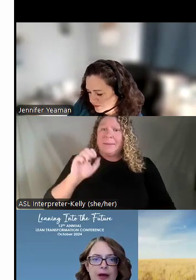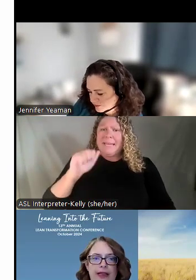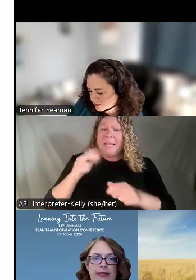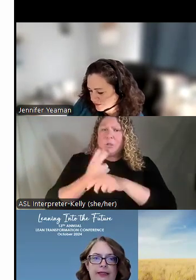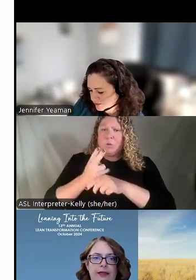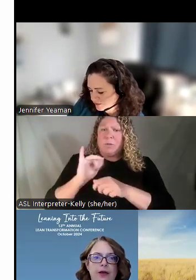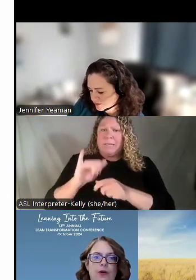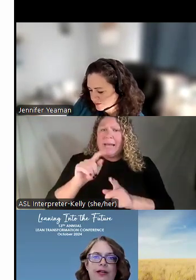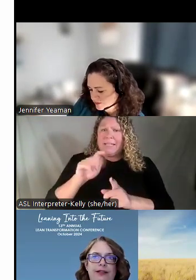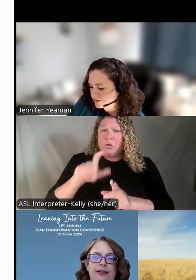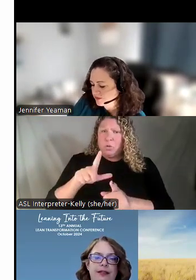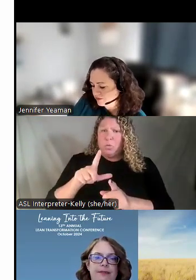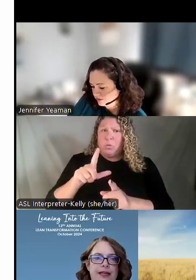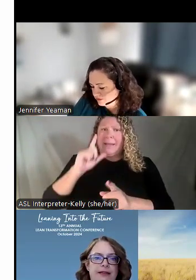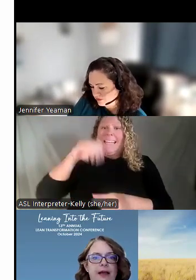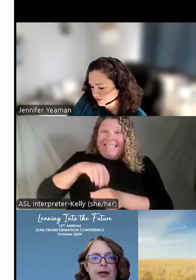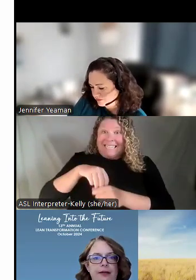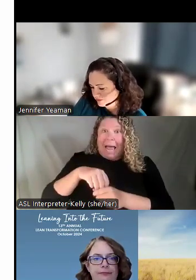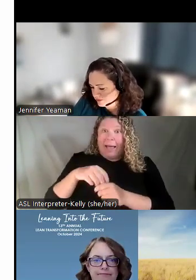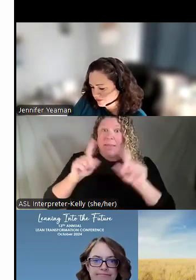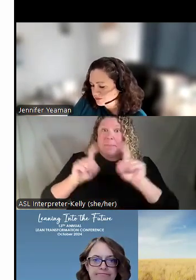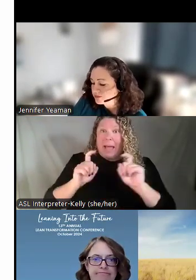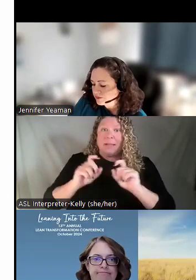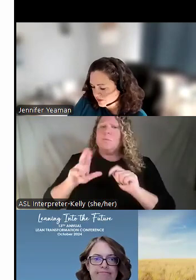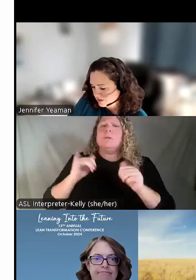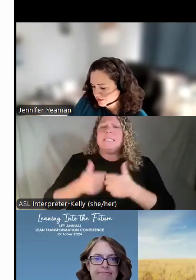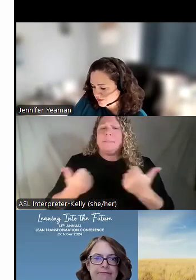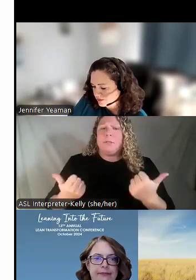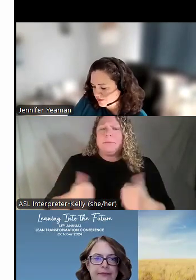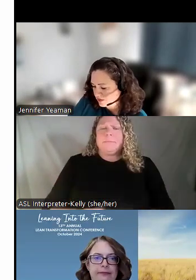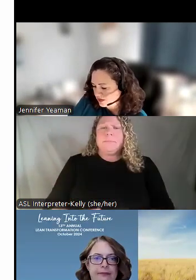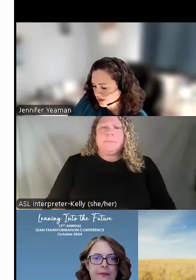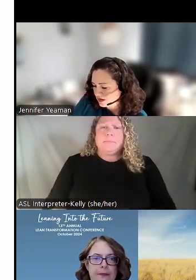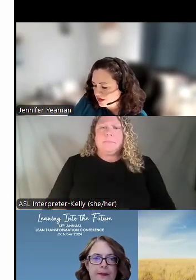broader pilot, or is it something separate?